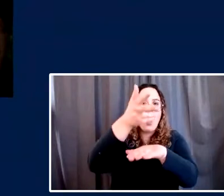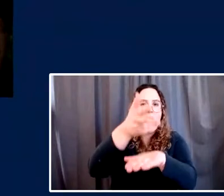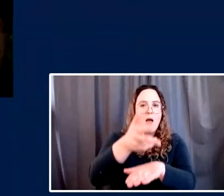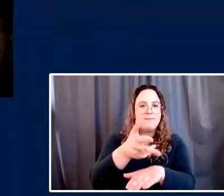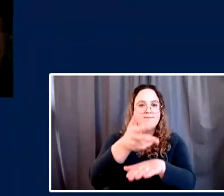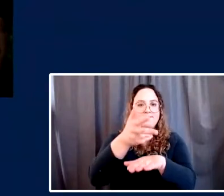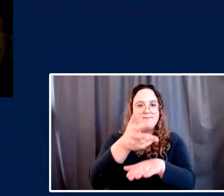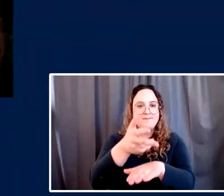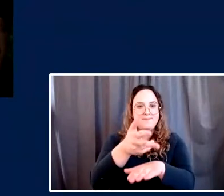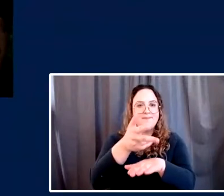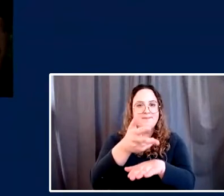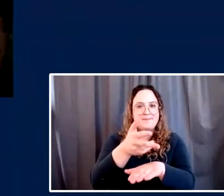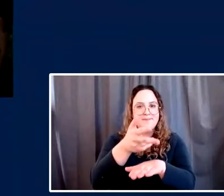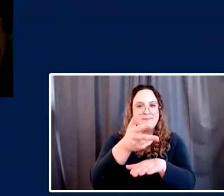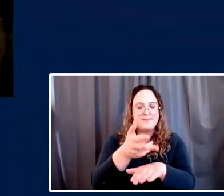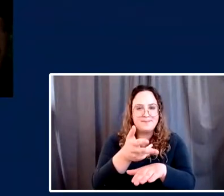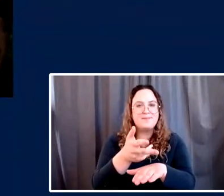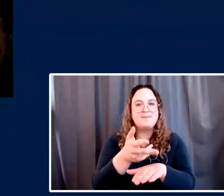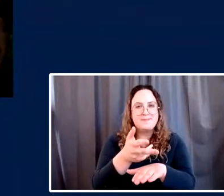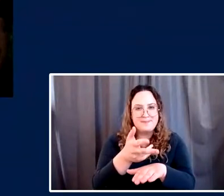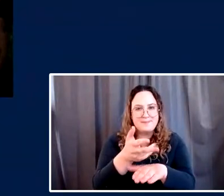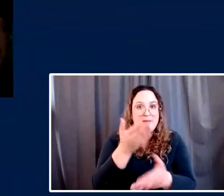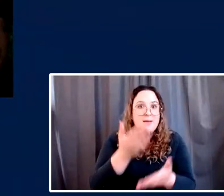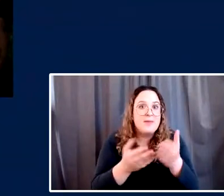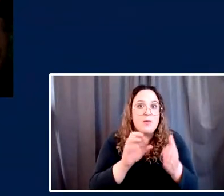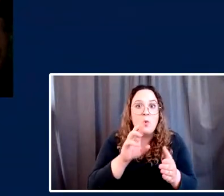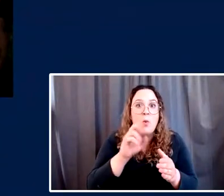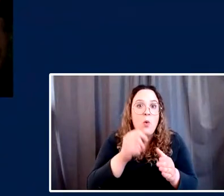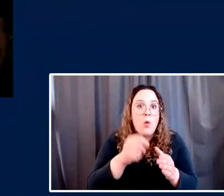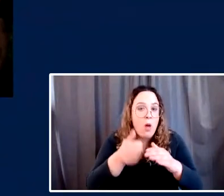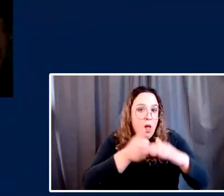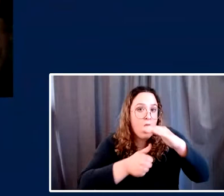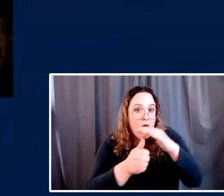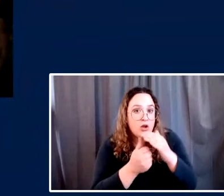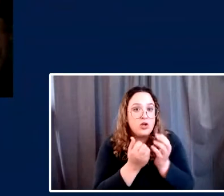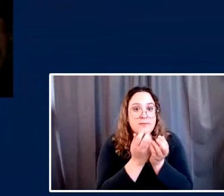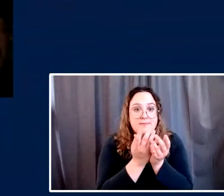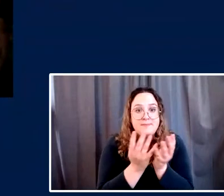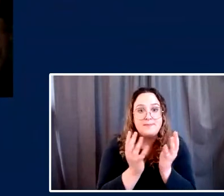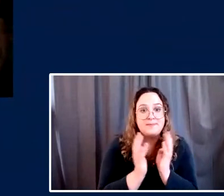these delicate creatures like we did right now.